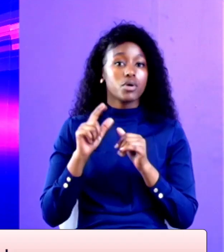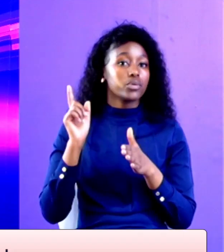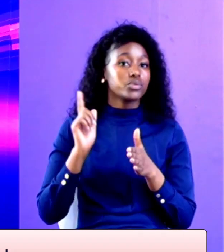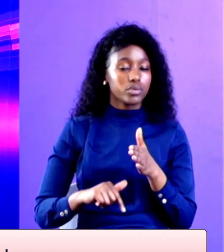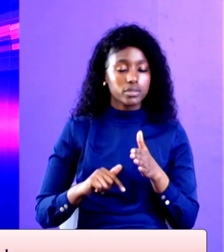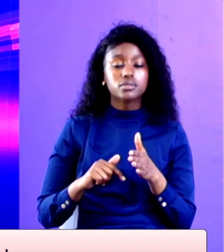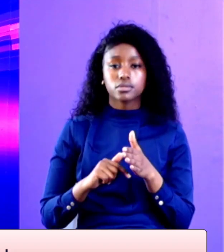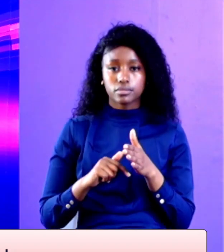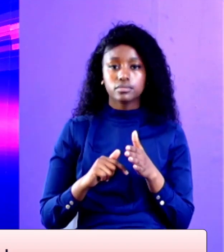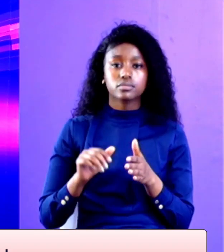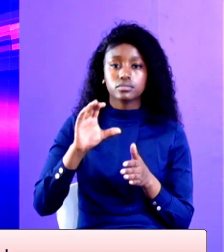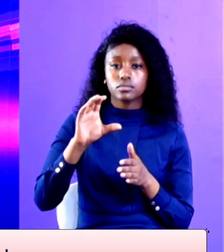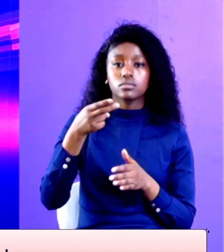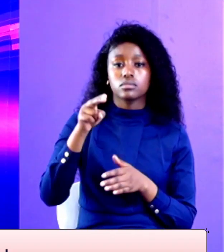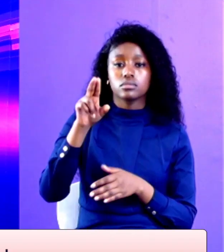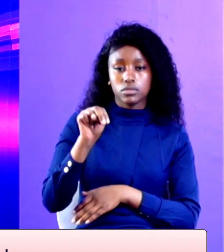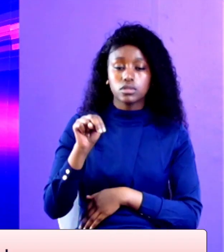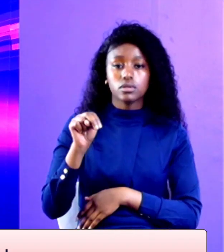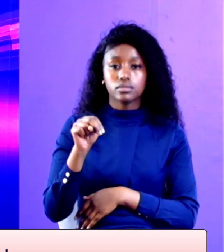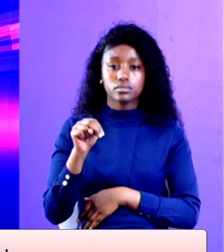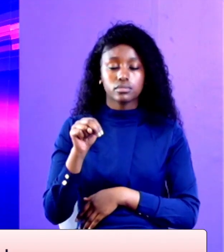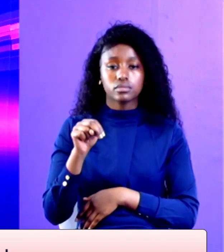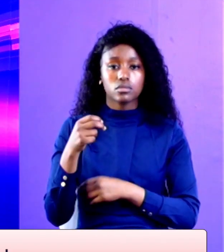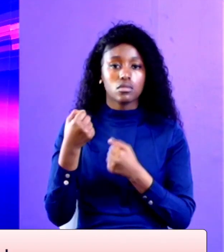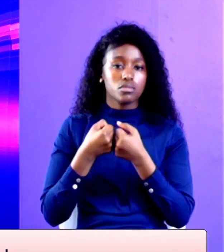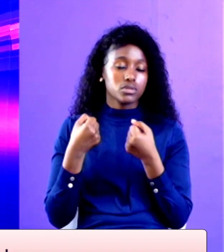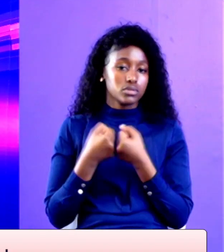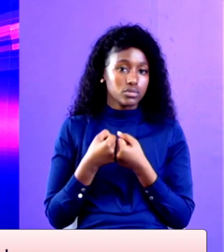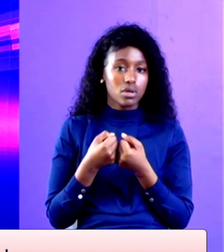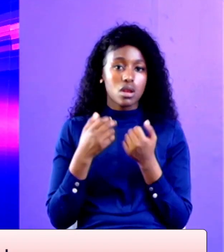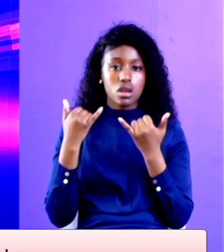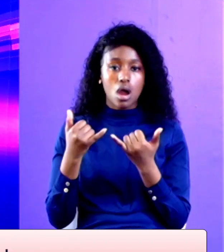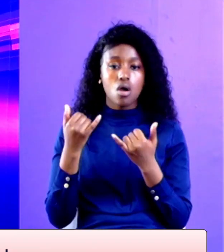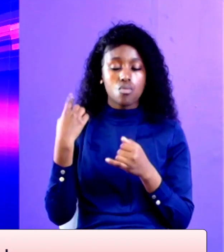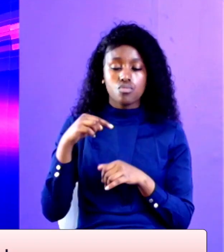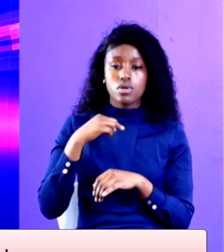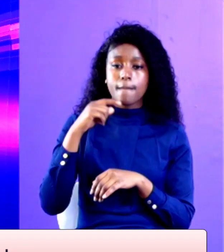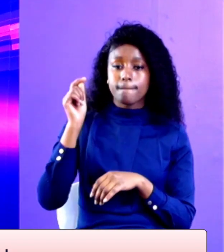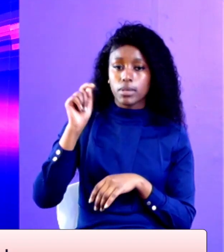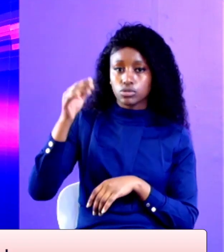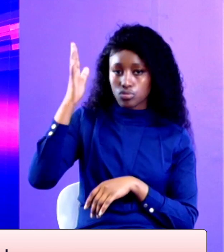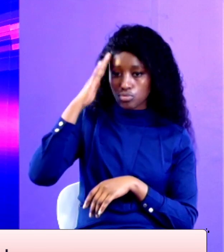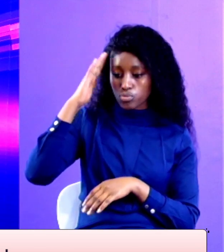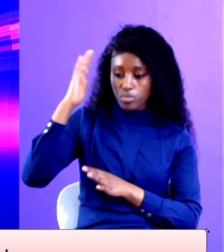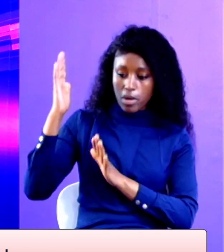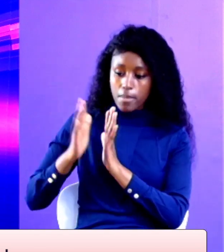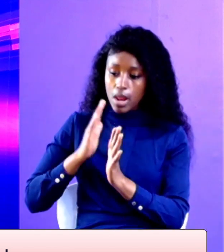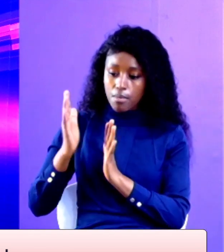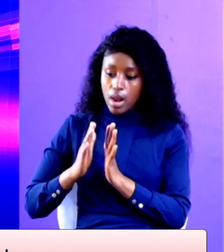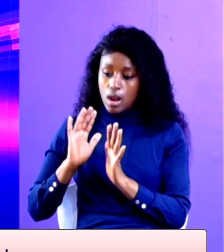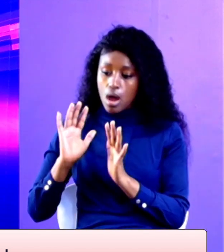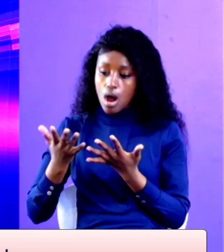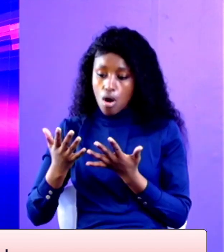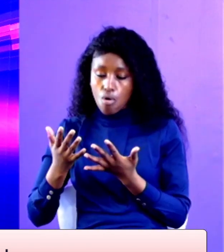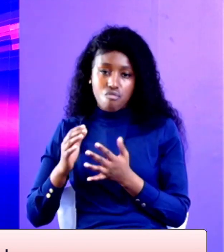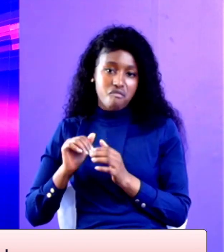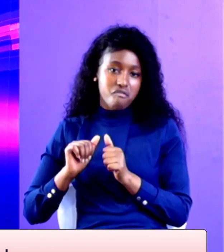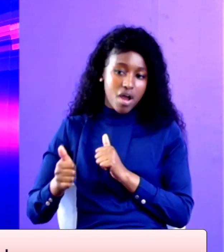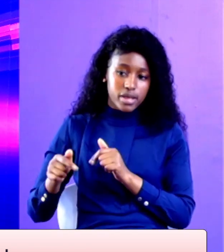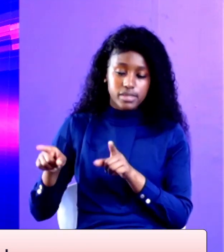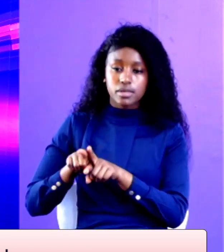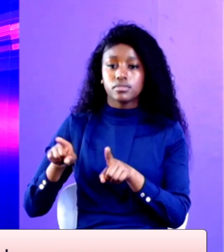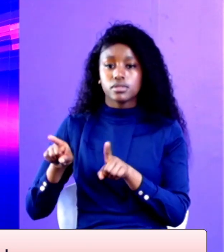with talking about CHAN. How far are we in terms of preparations?